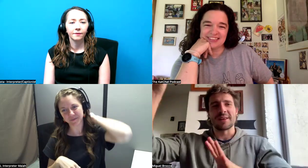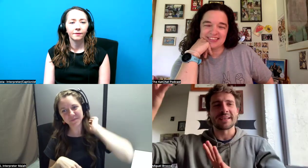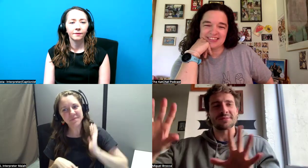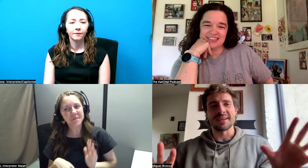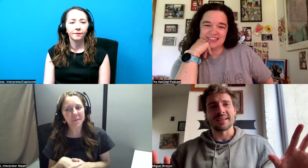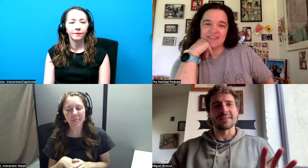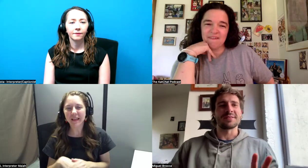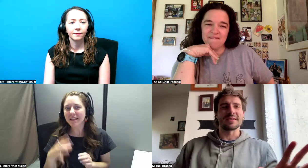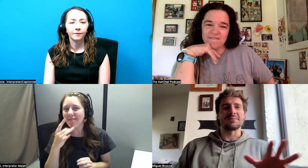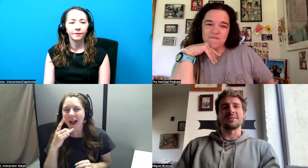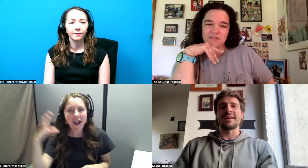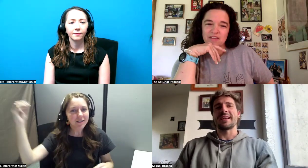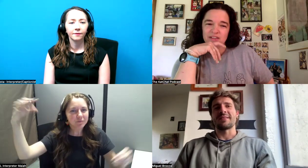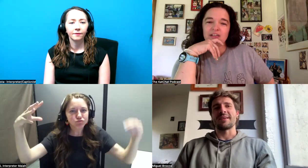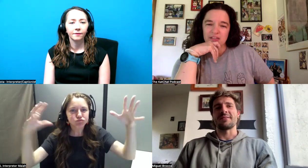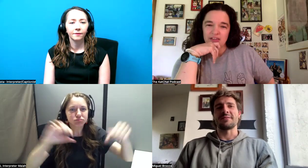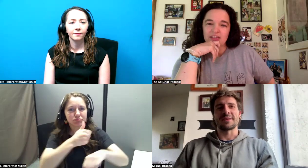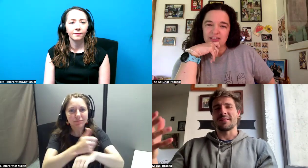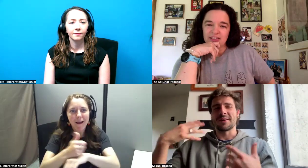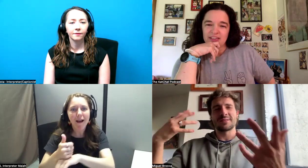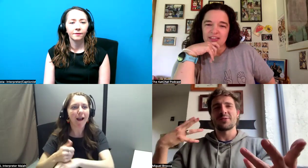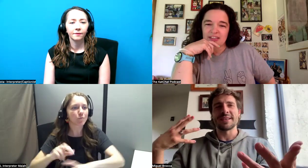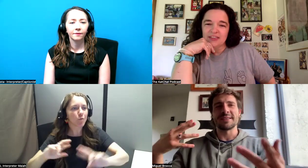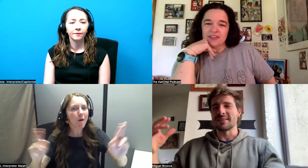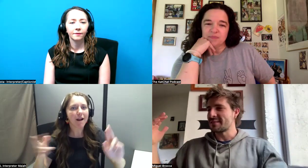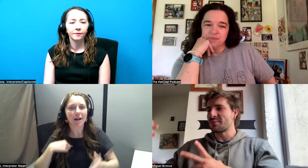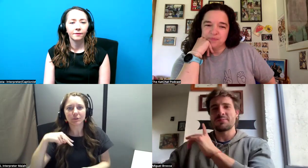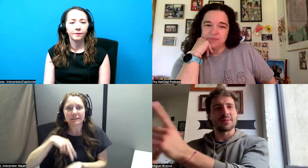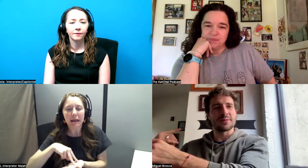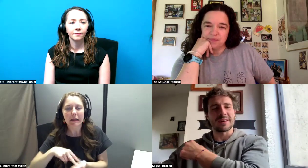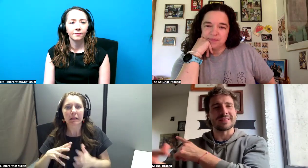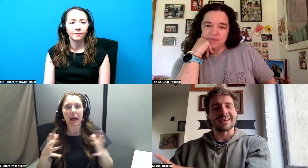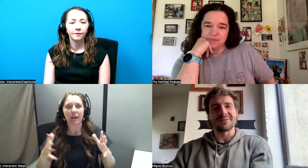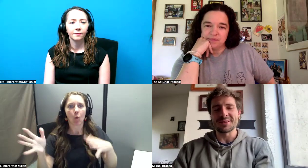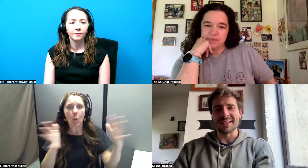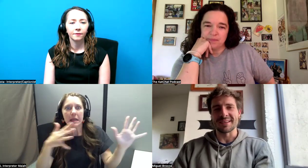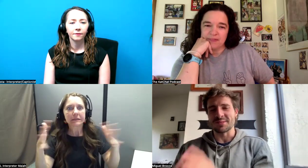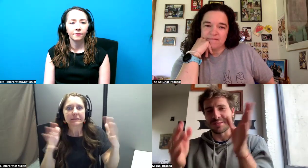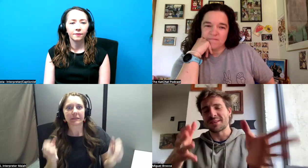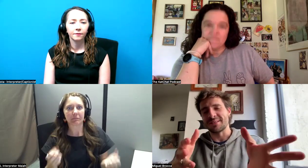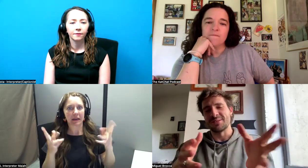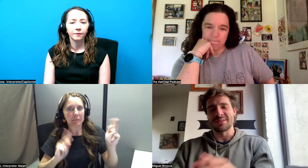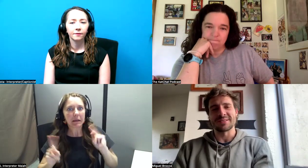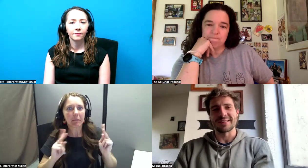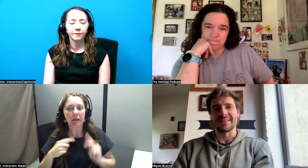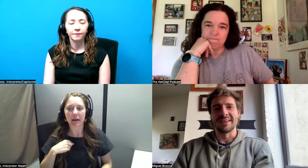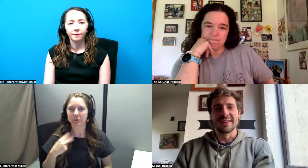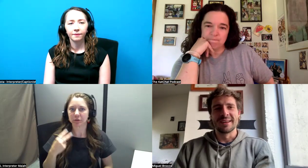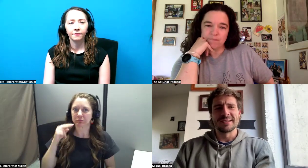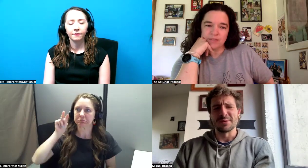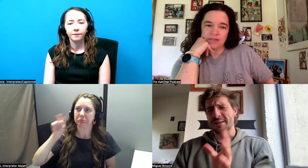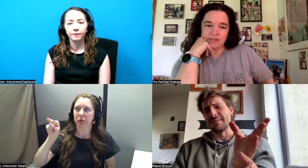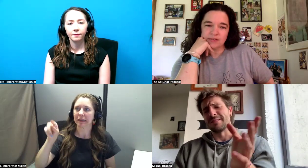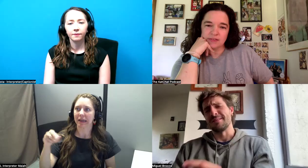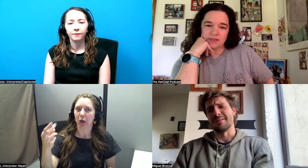getting the lights ready and everything. I'm just standing there, and there's like lots of wind and lots of people and everything. I'm just looking at her because I gotta